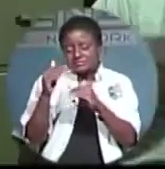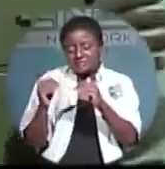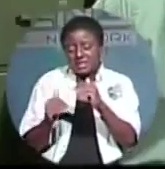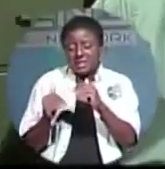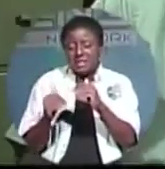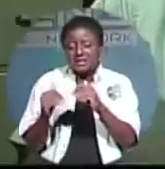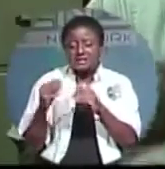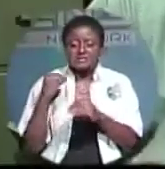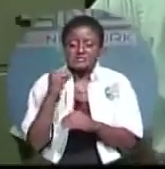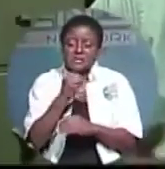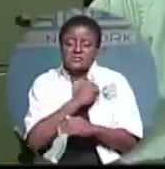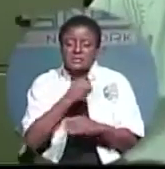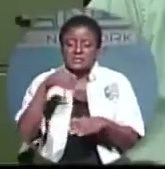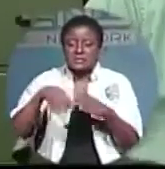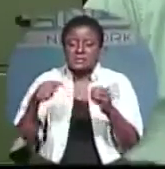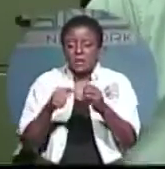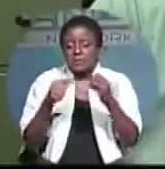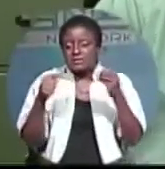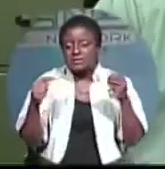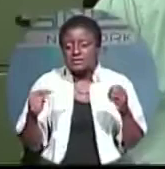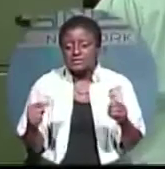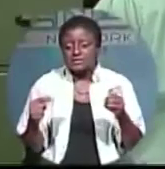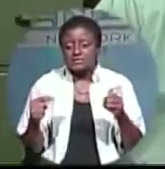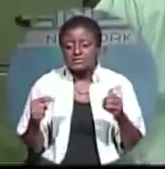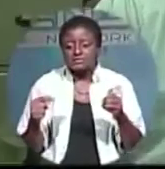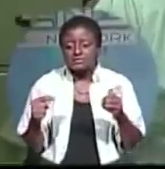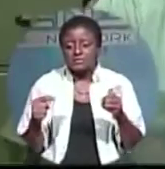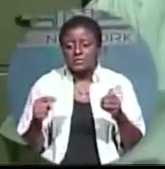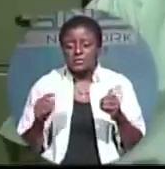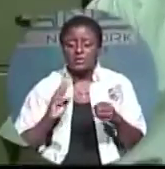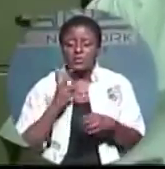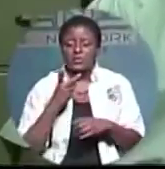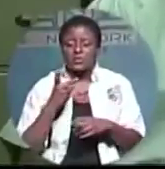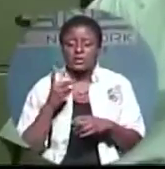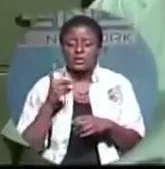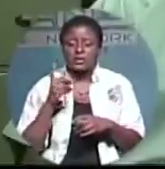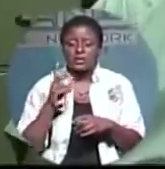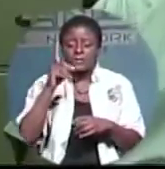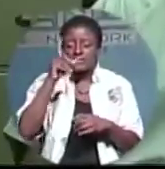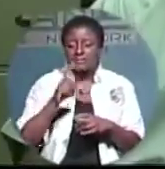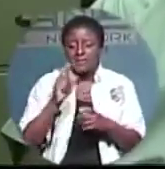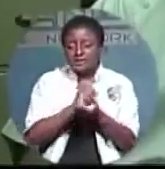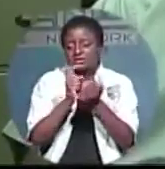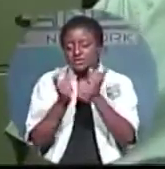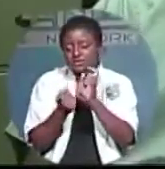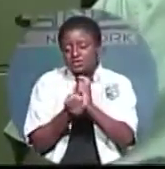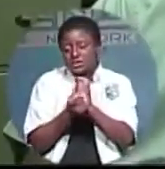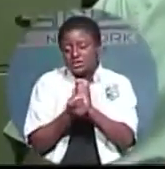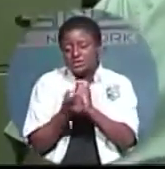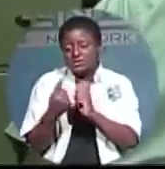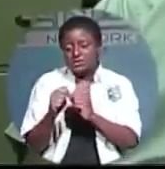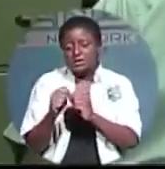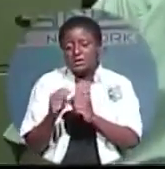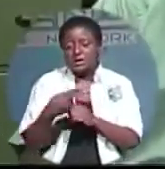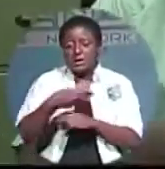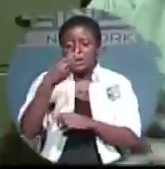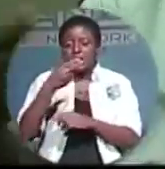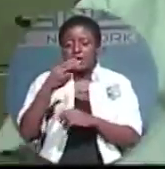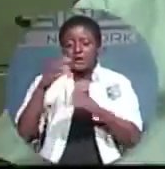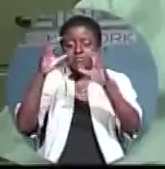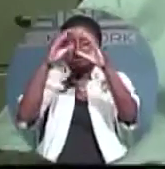to reconfigure the chamber. And we anticipate that's going to be a by-election in North Africa at some